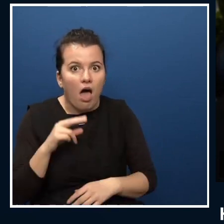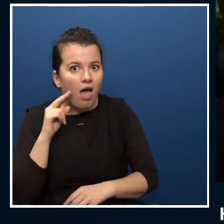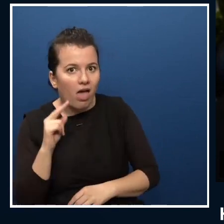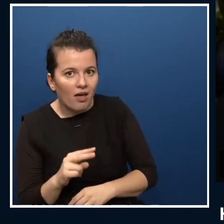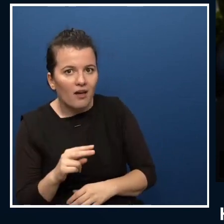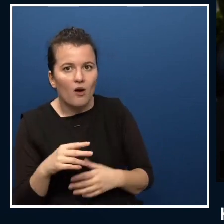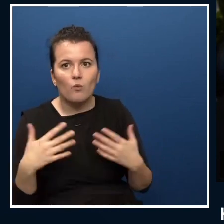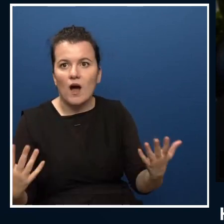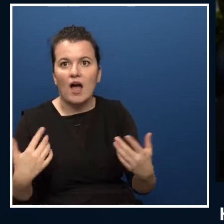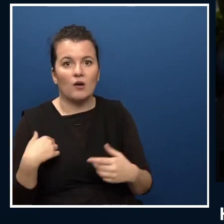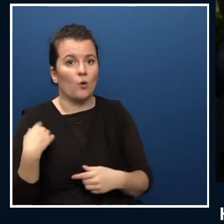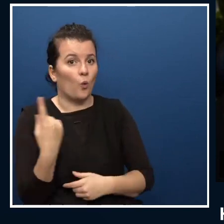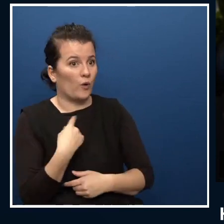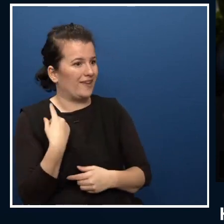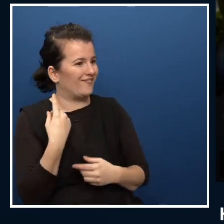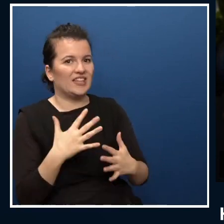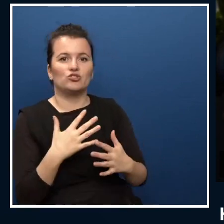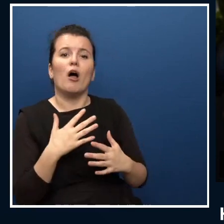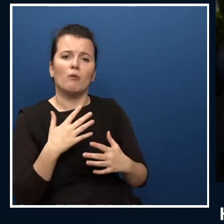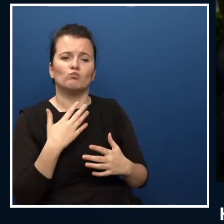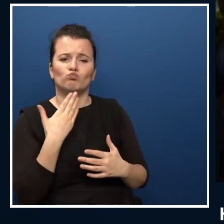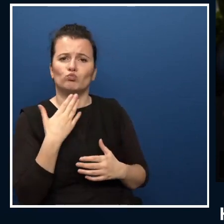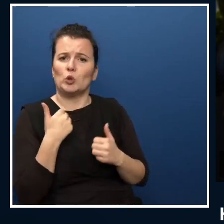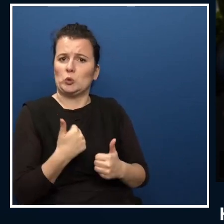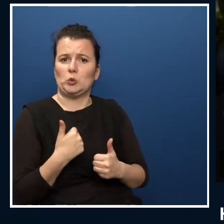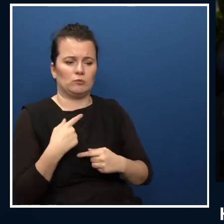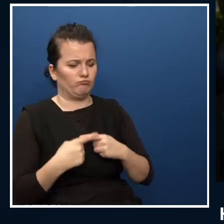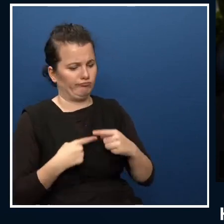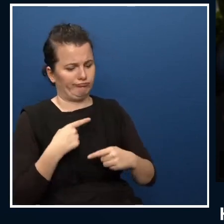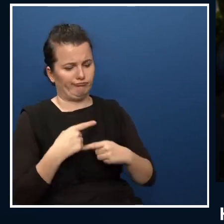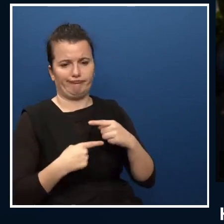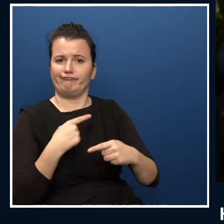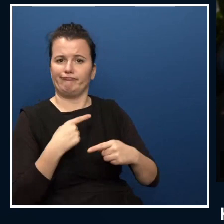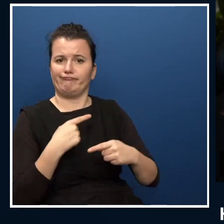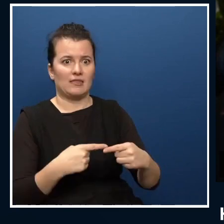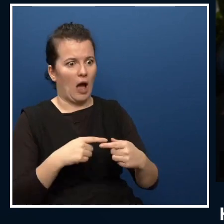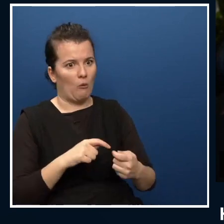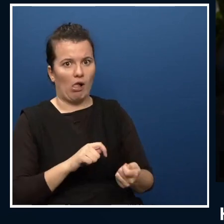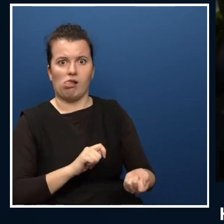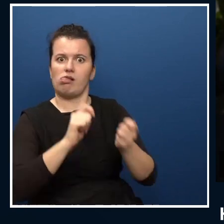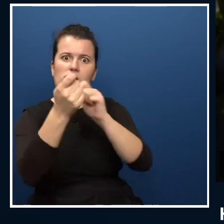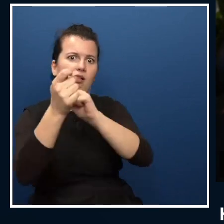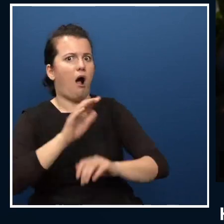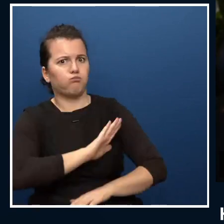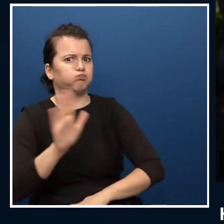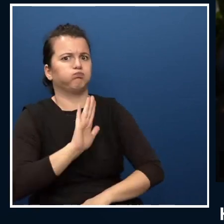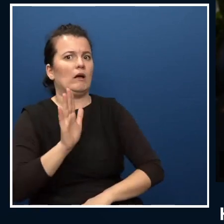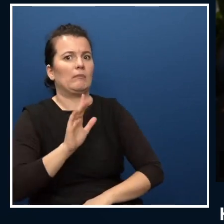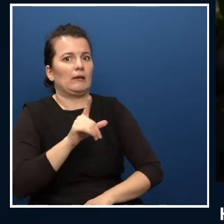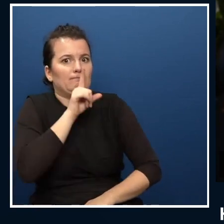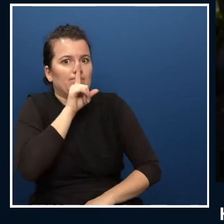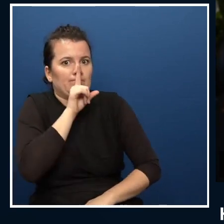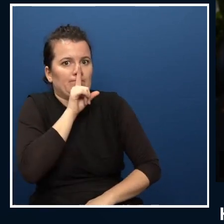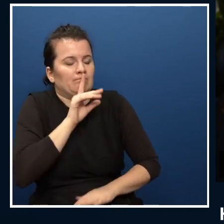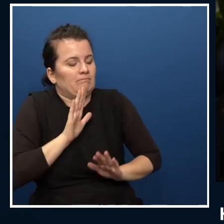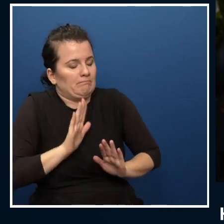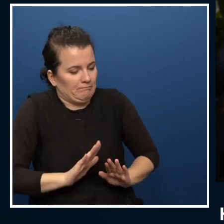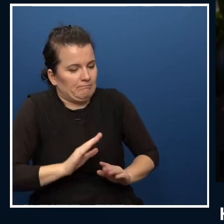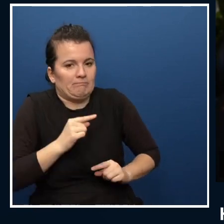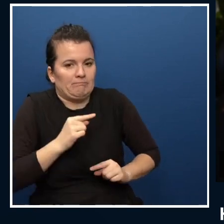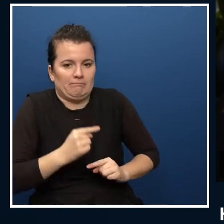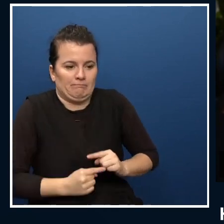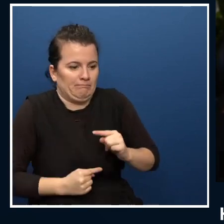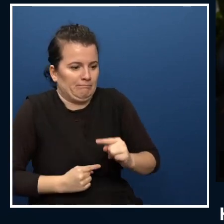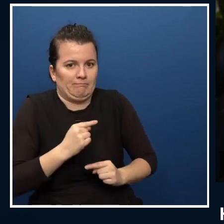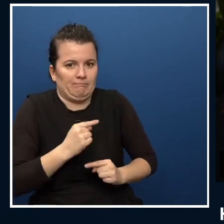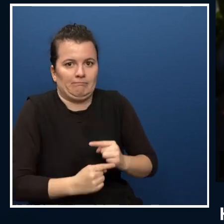fine, and we don't want to piss it off, so we just don't do anything. We just let it sit there. And then a year goes by and a